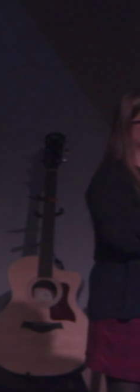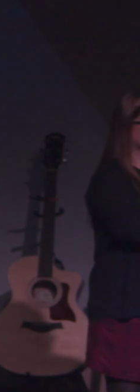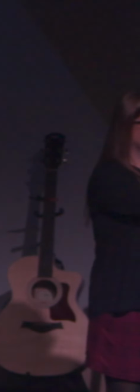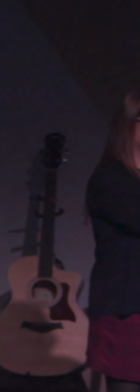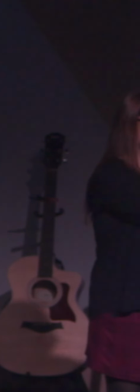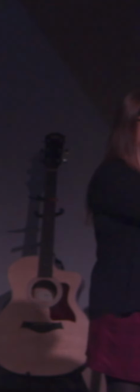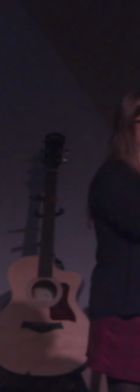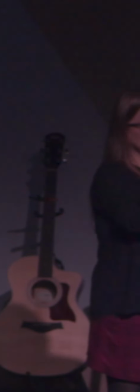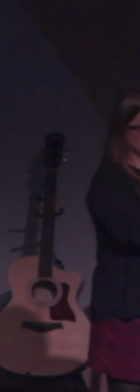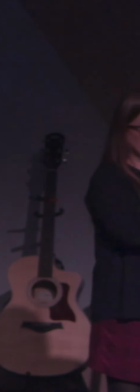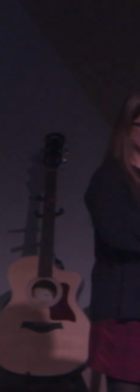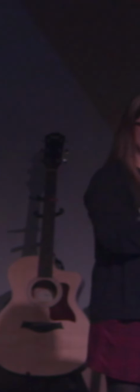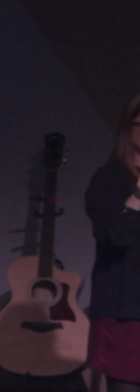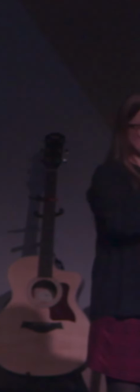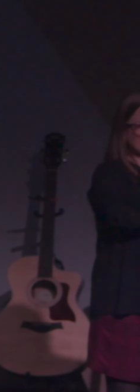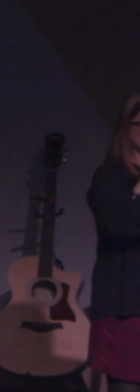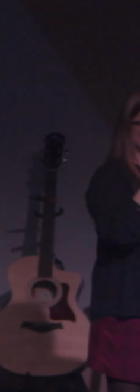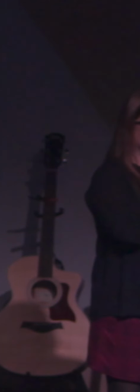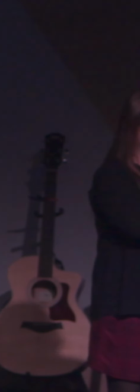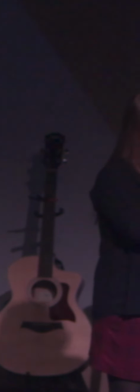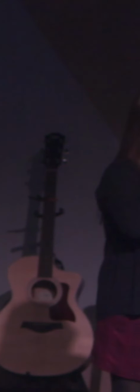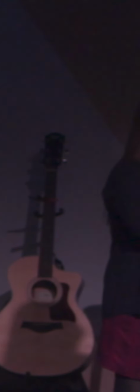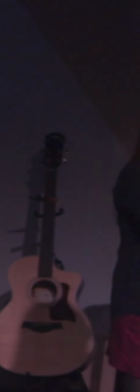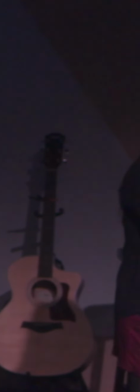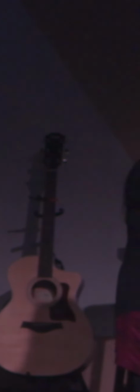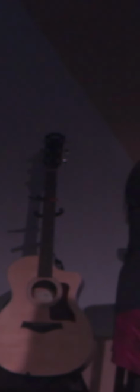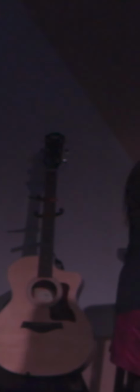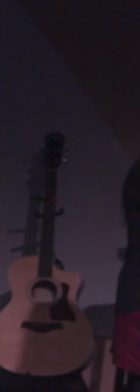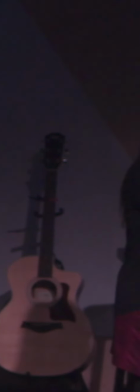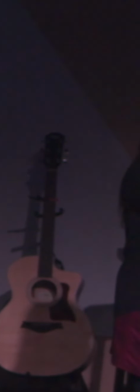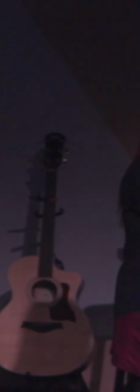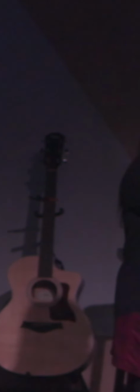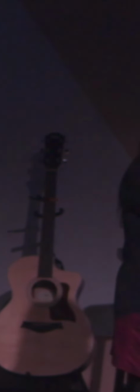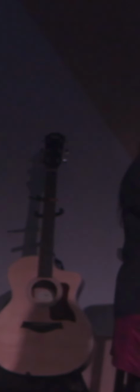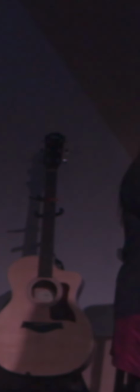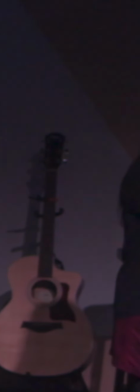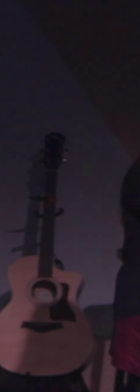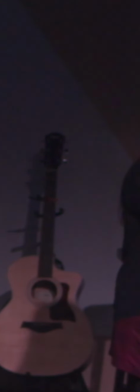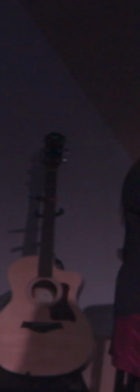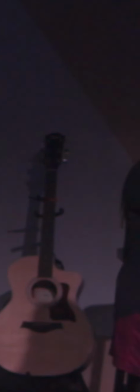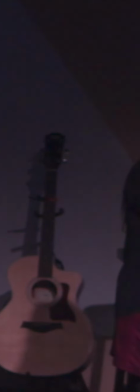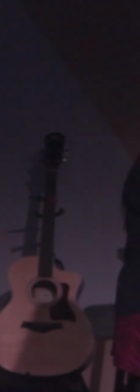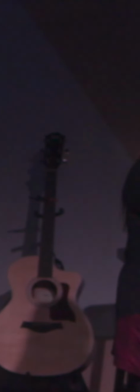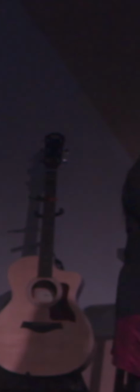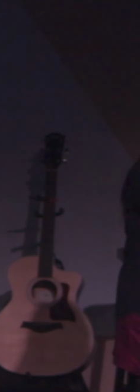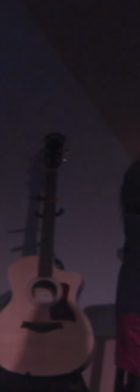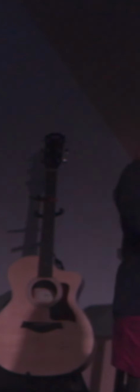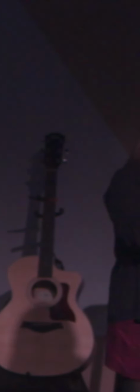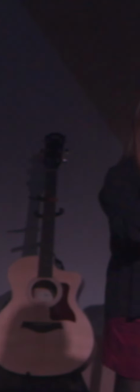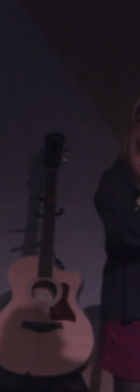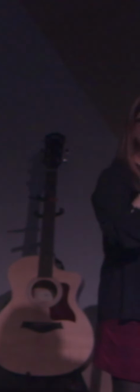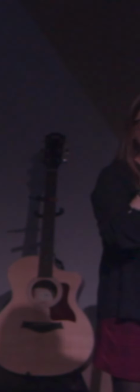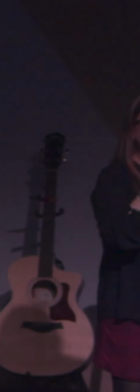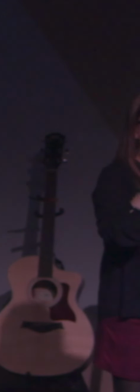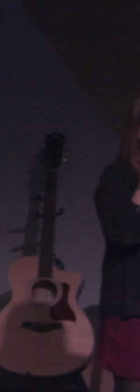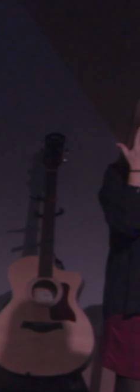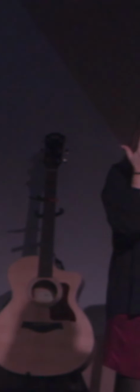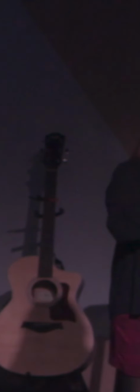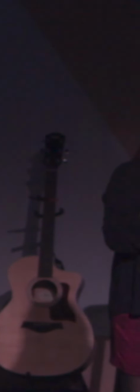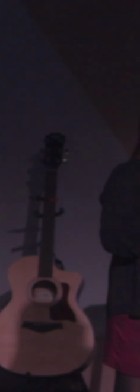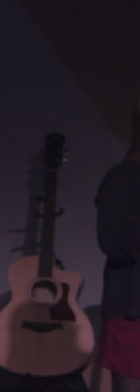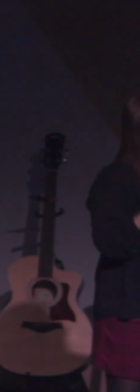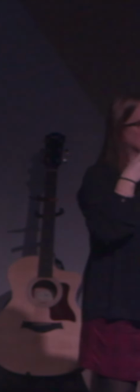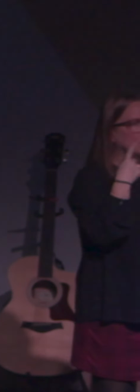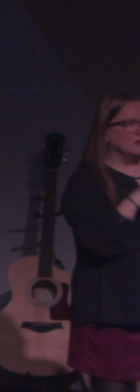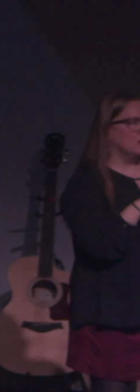to dot to dot trying to find something to make me happy, trying to make this picture make sense. God, why, if there's a good God, then why is this? And why am I here? And what